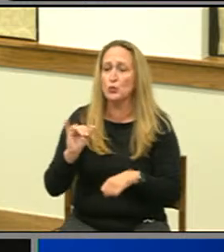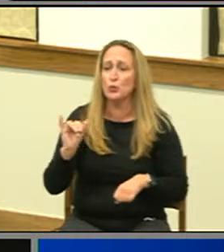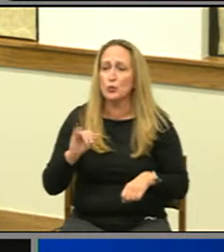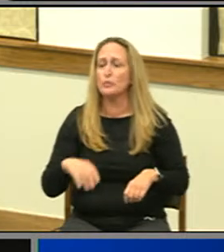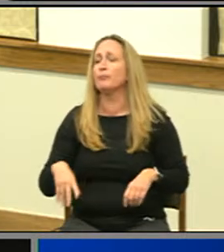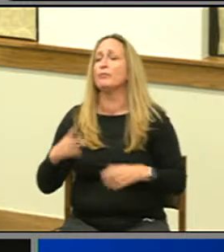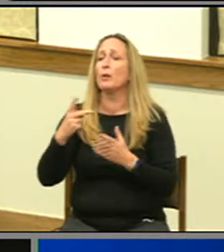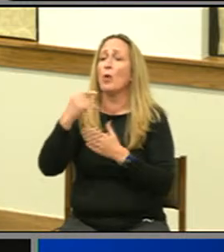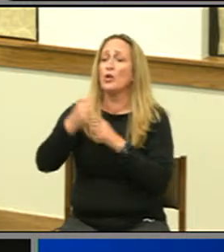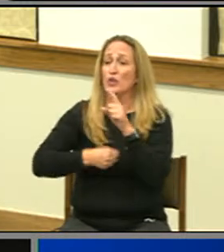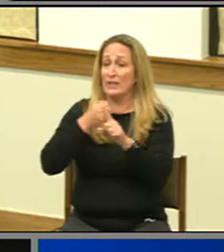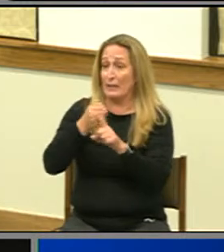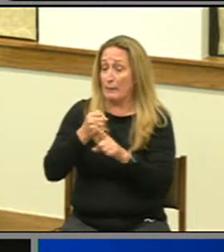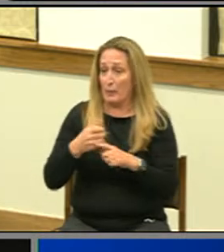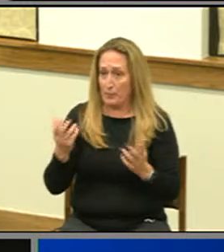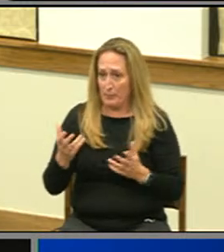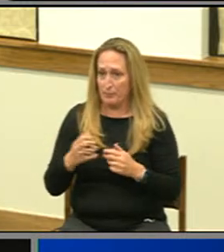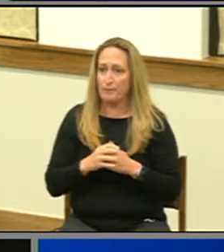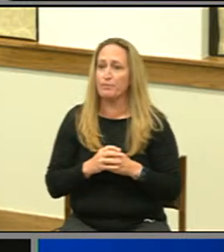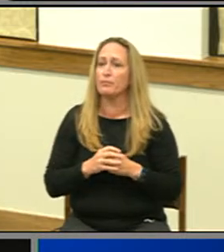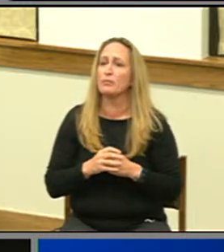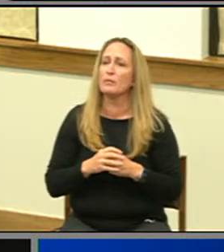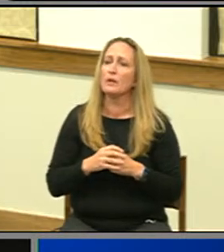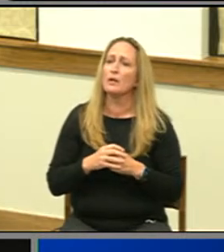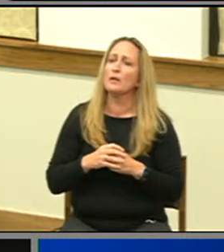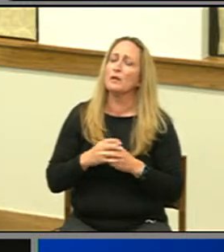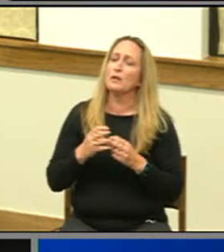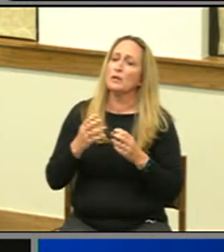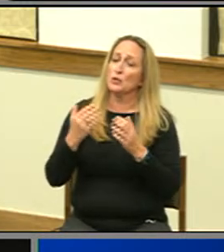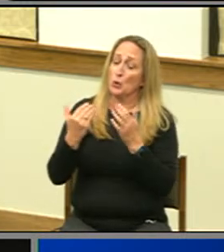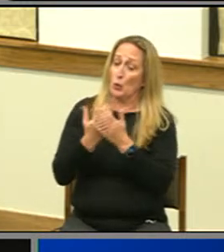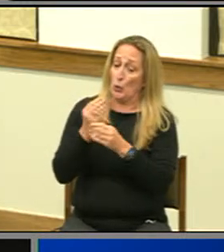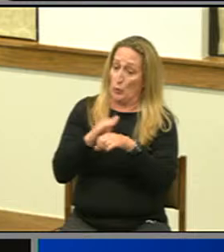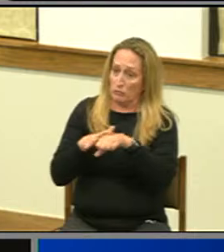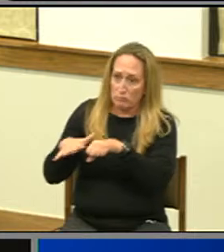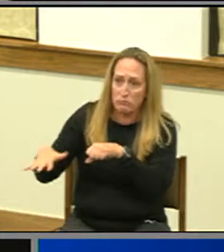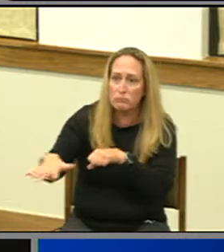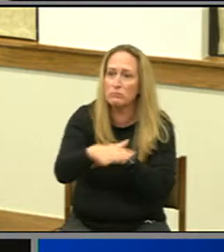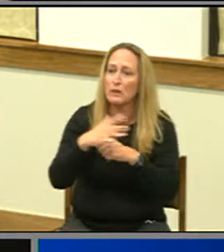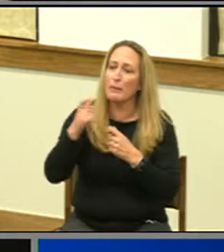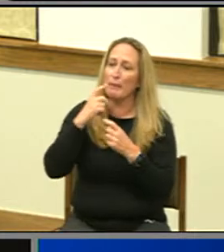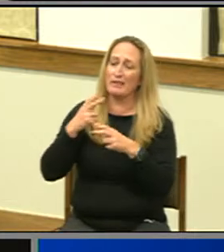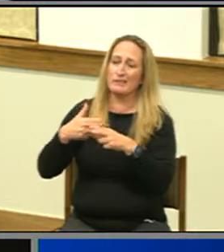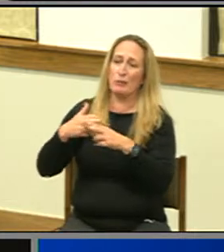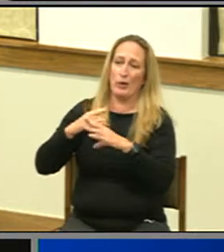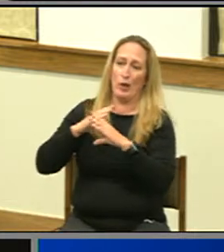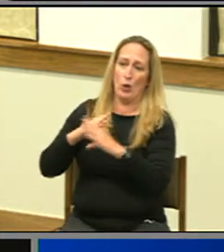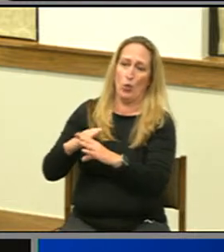Project impacts. So resurface streets may be temporarily closed during